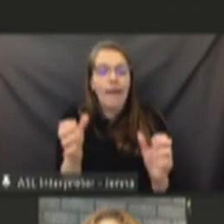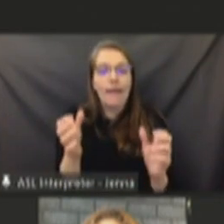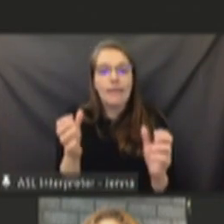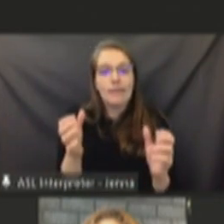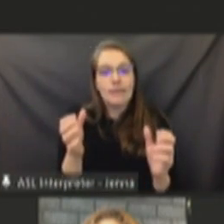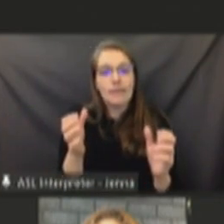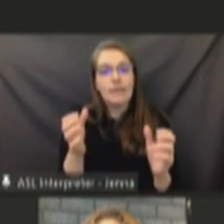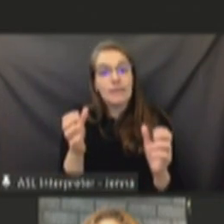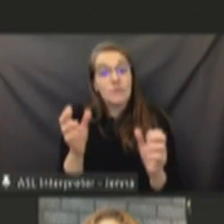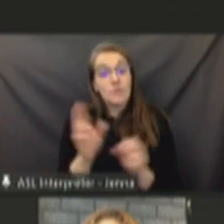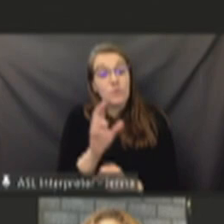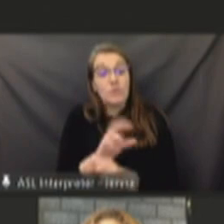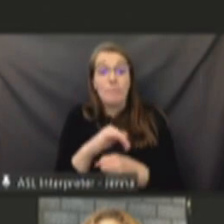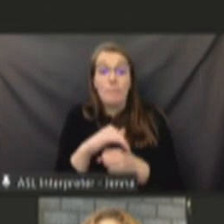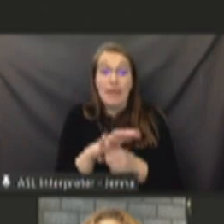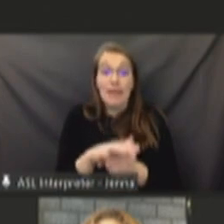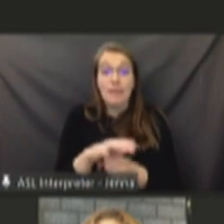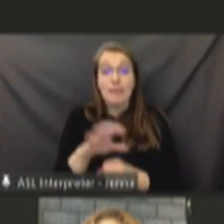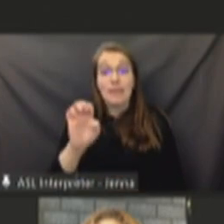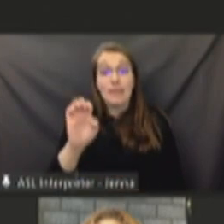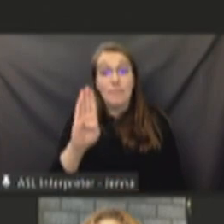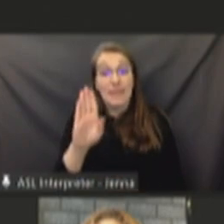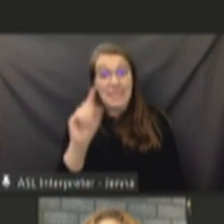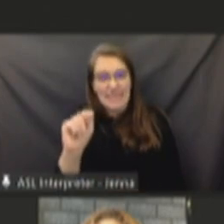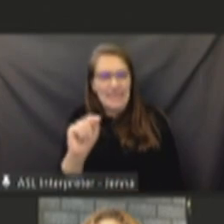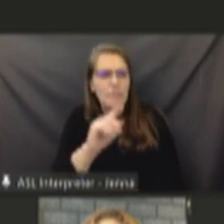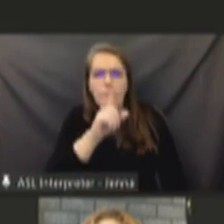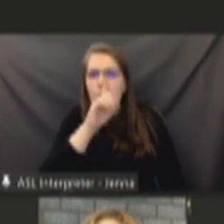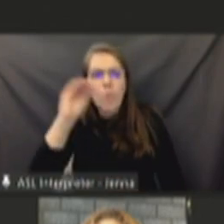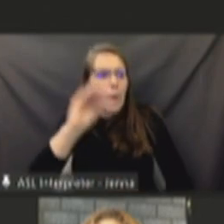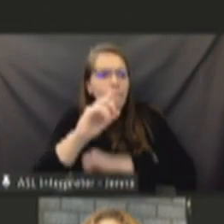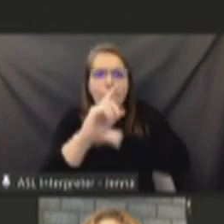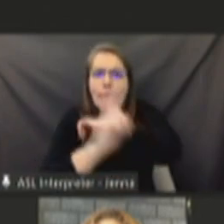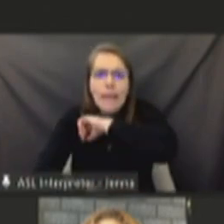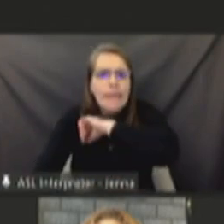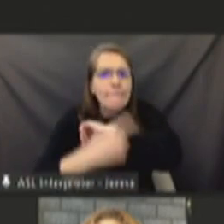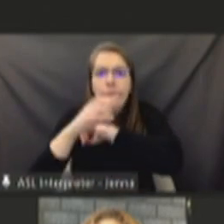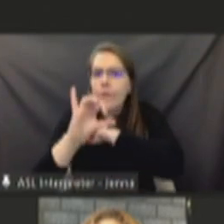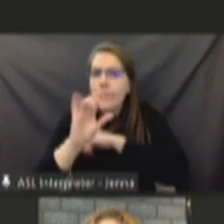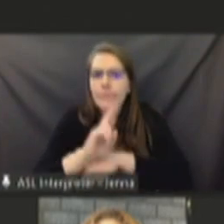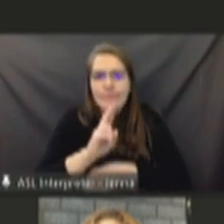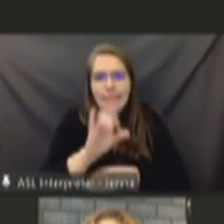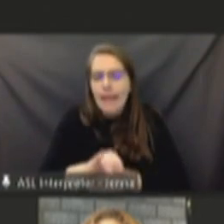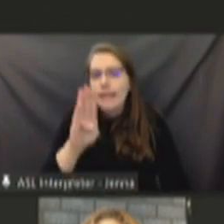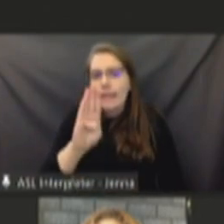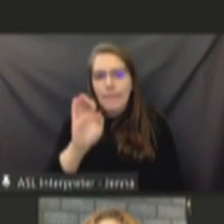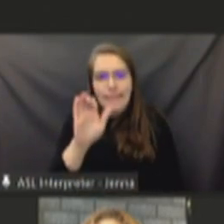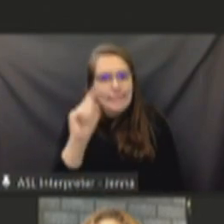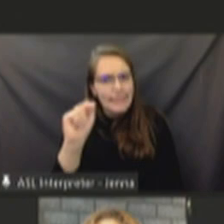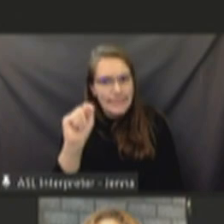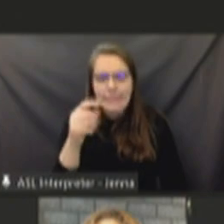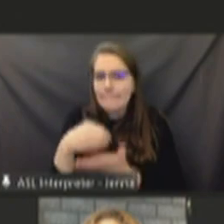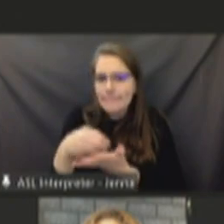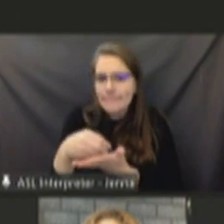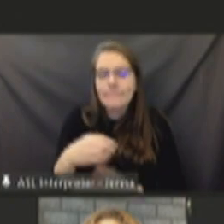EBT and how they would not be penalized for it. And also, we worked a lot with City Hall to get some